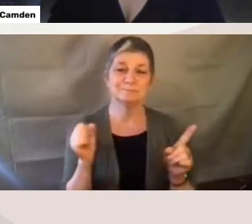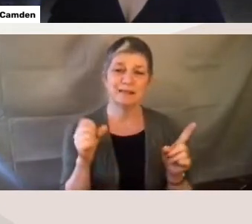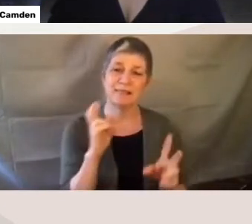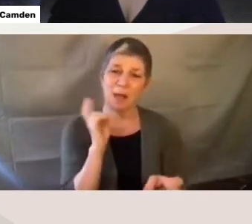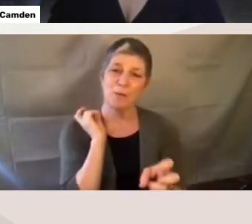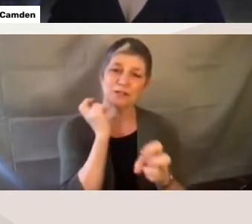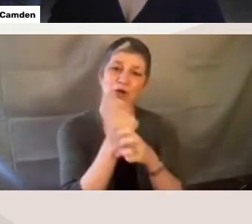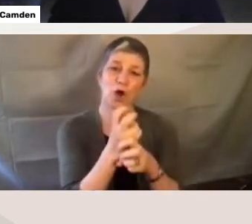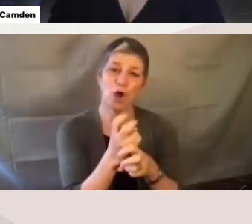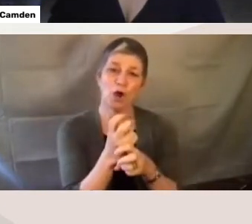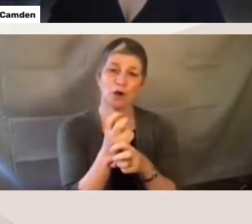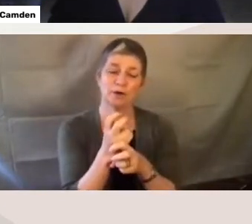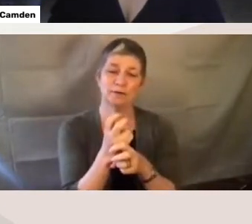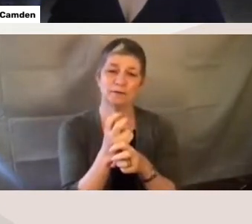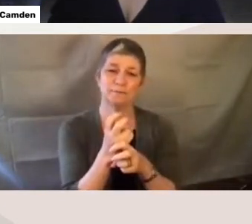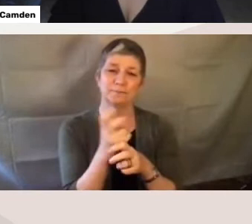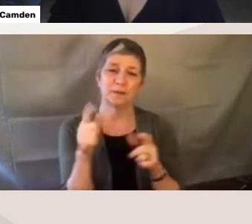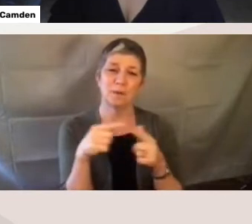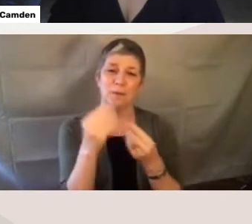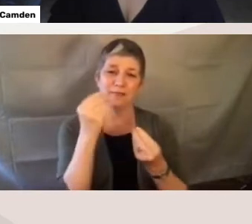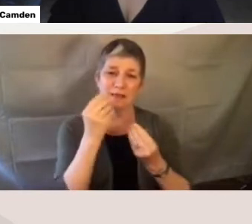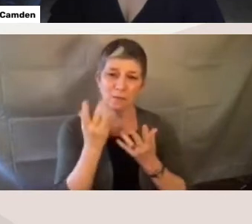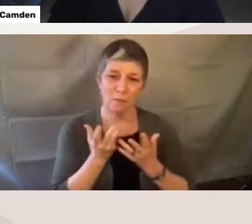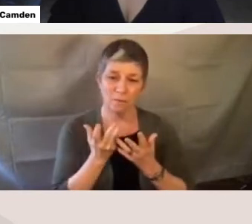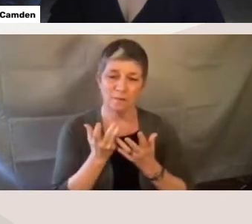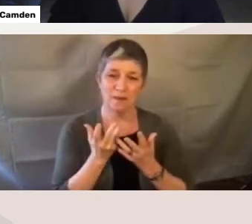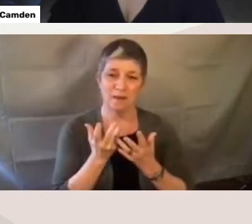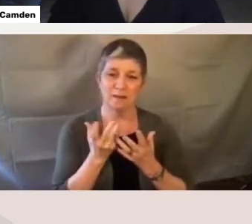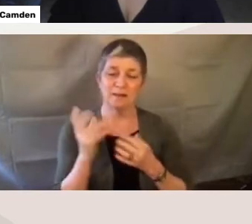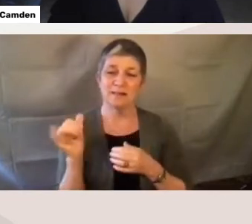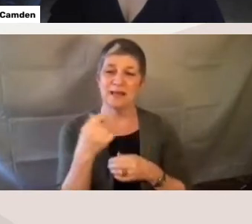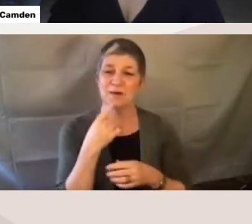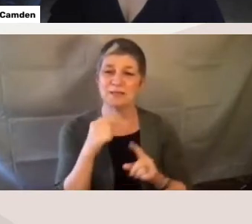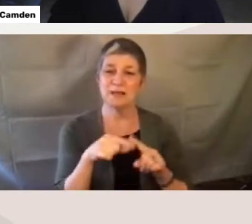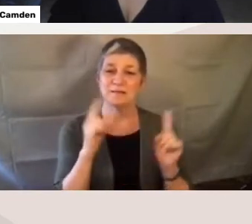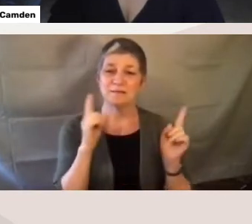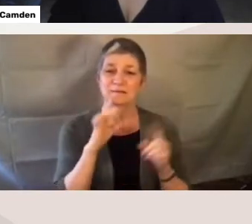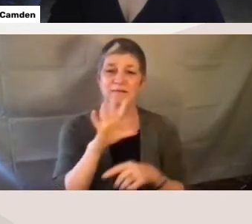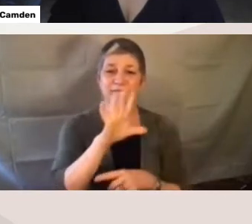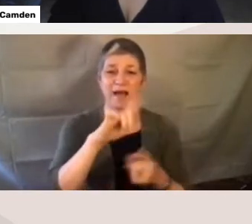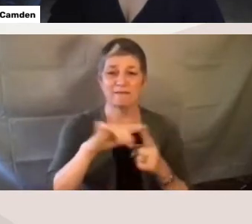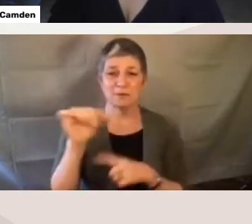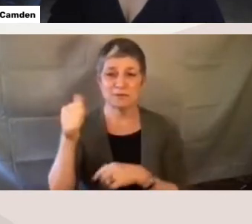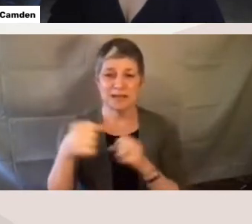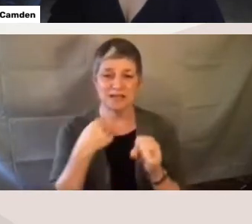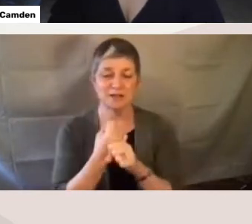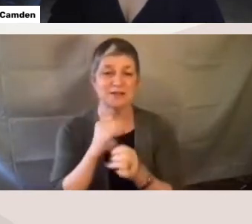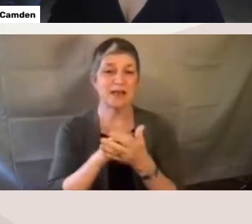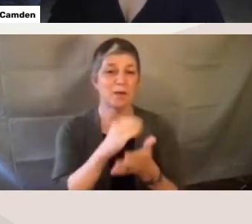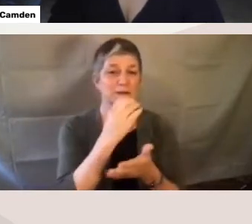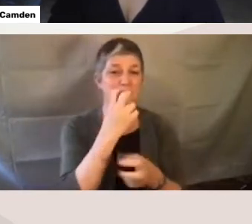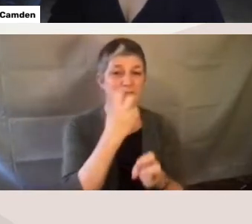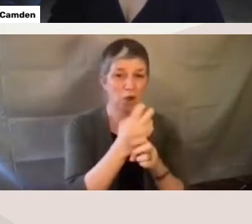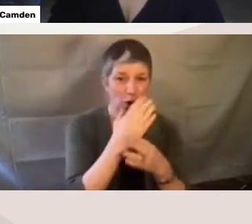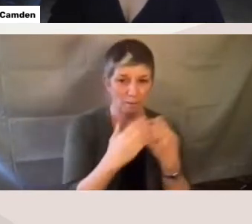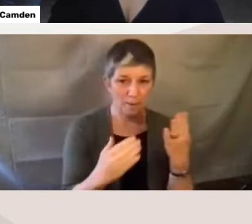hard. I mean, when they told me, like I was saying, 5 to 10 years, that was the hard part,